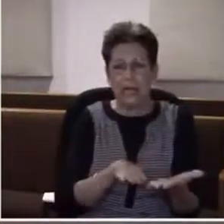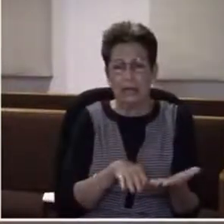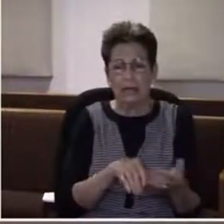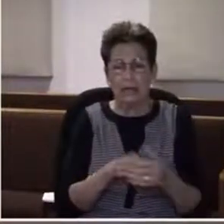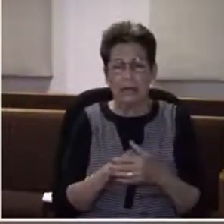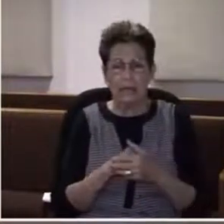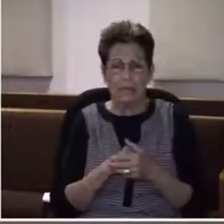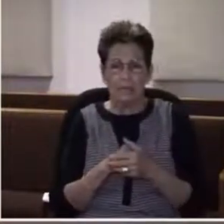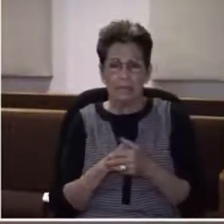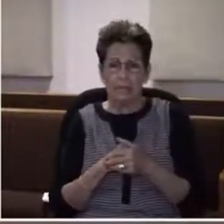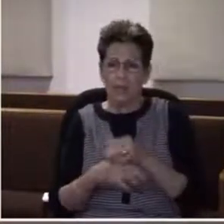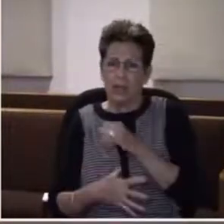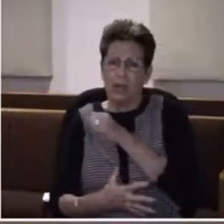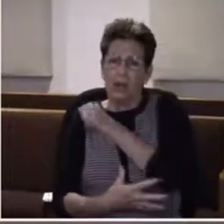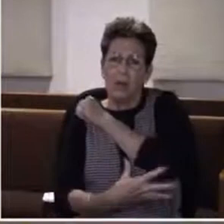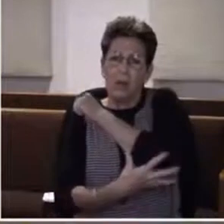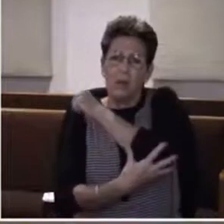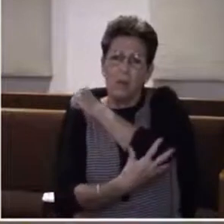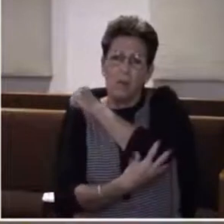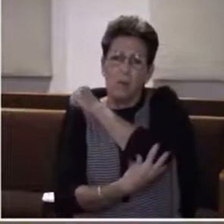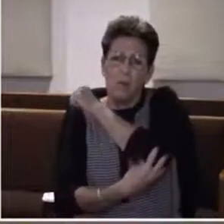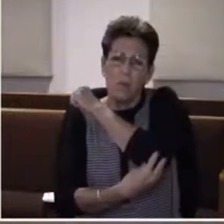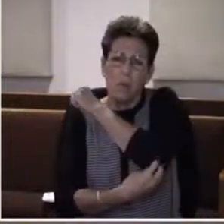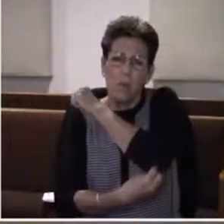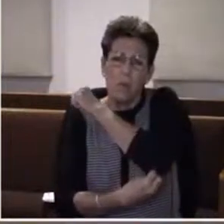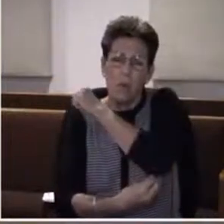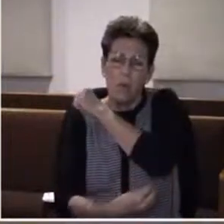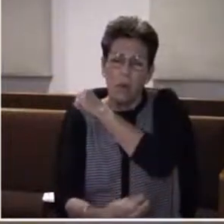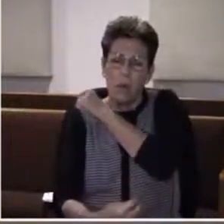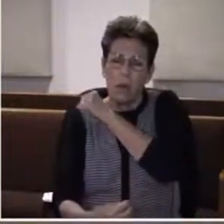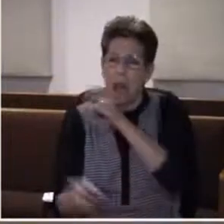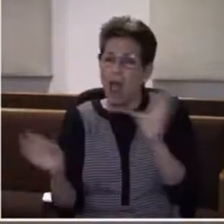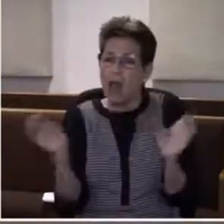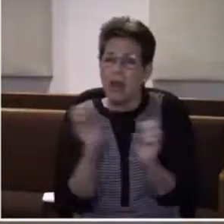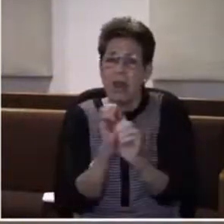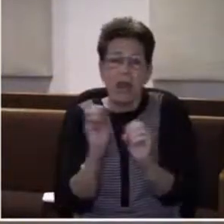Poverty in the barrenness of her pantry.